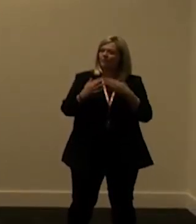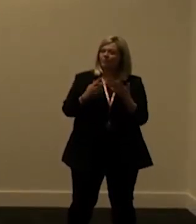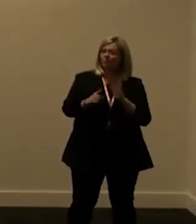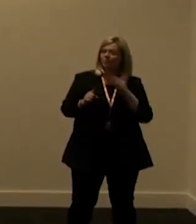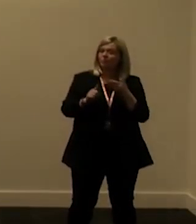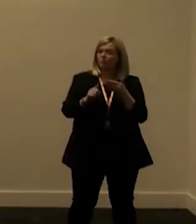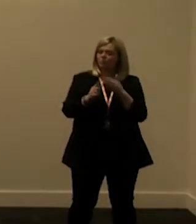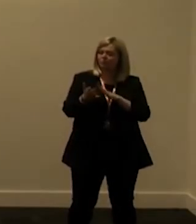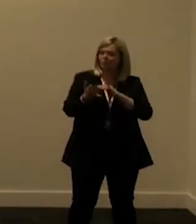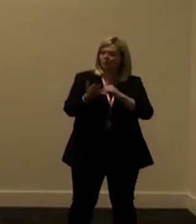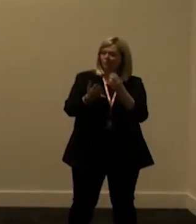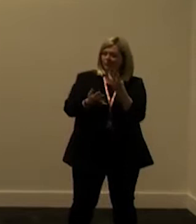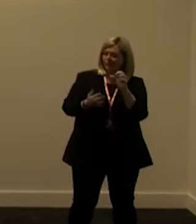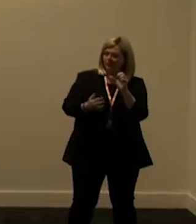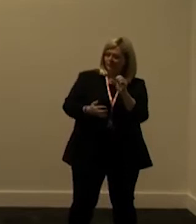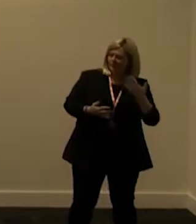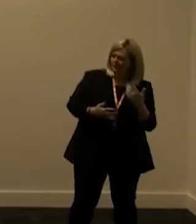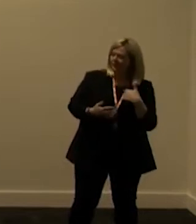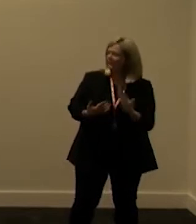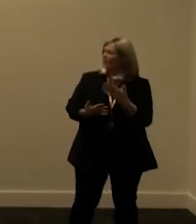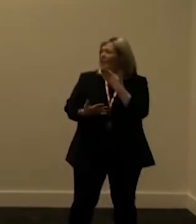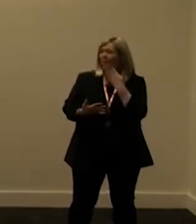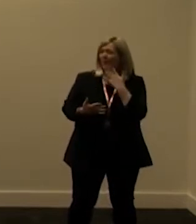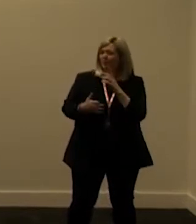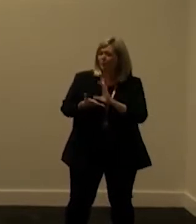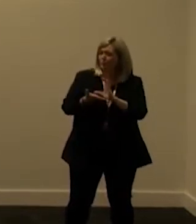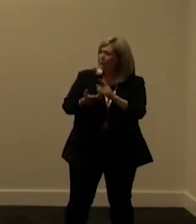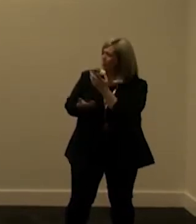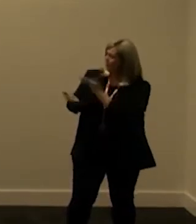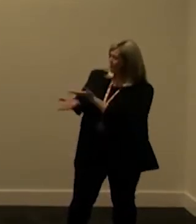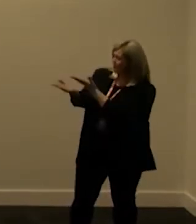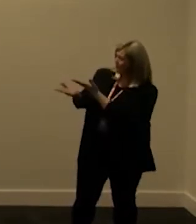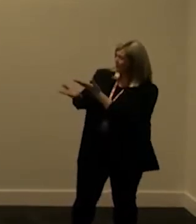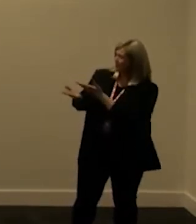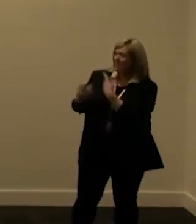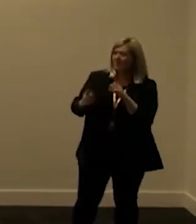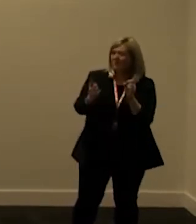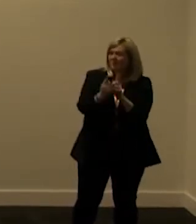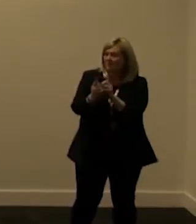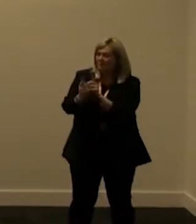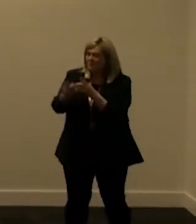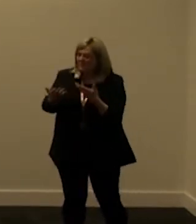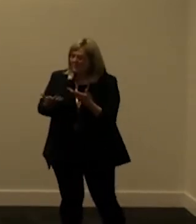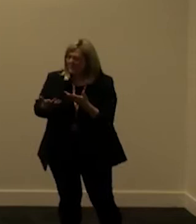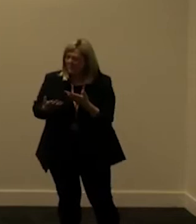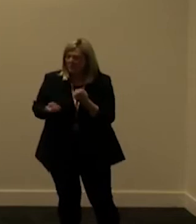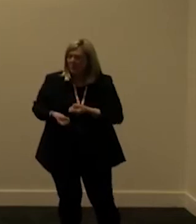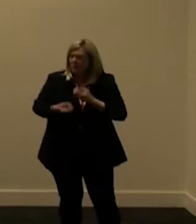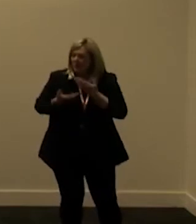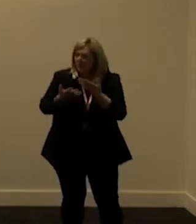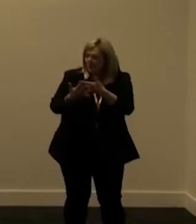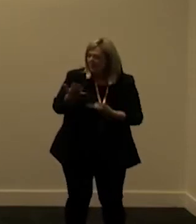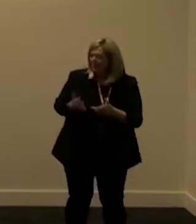Microsoft 365. First off, as ever, thanks to our sponsors. I'm sure you've heard them all today. I'm probably not going to read each and every single one